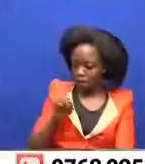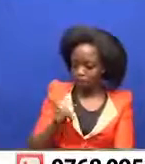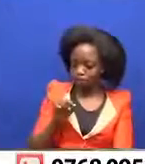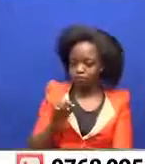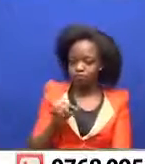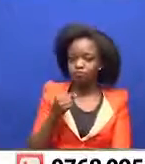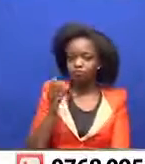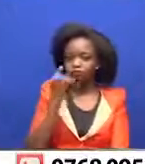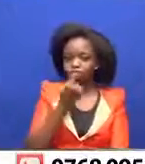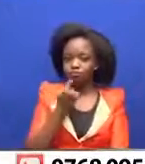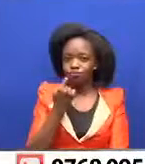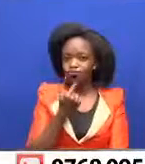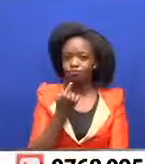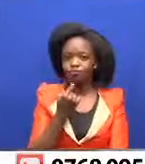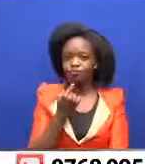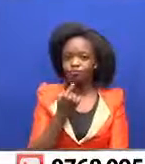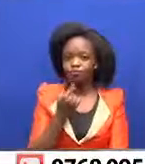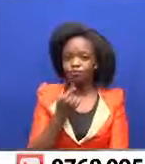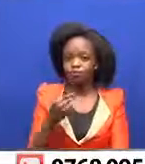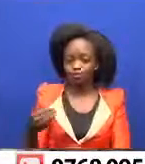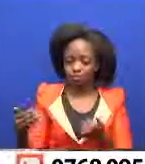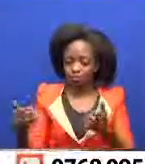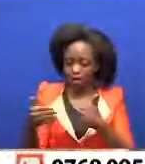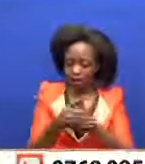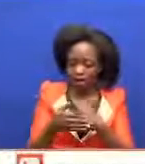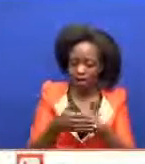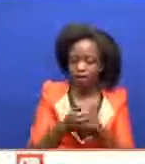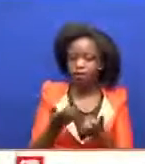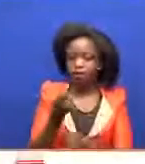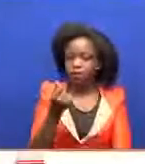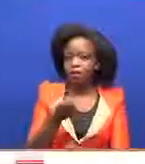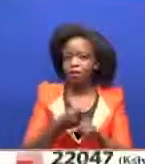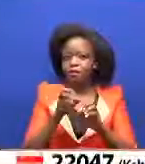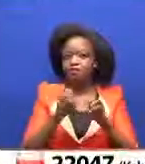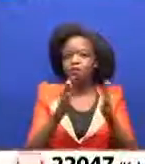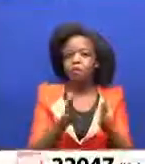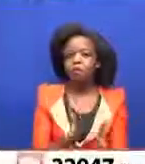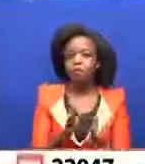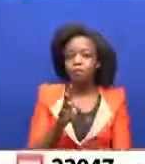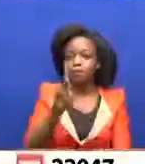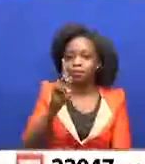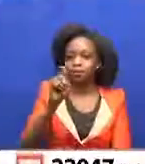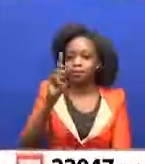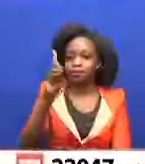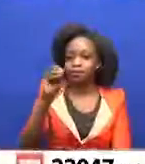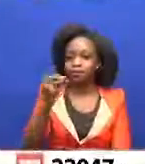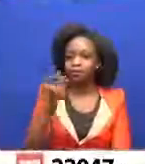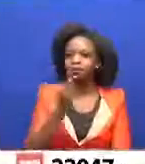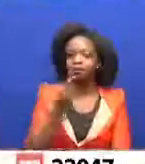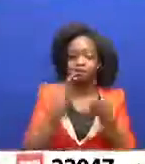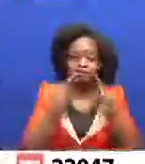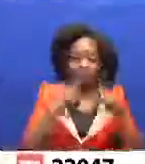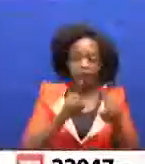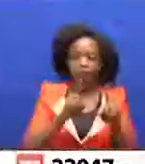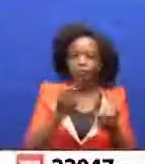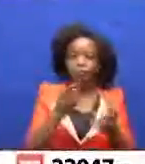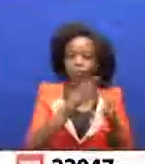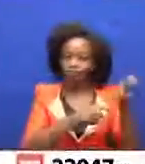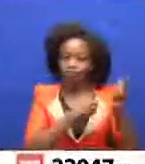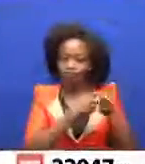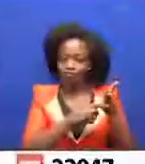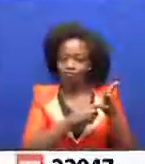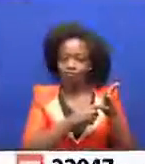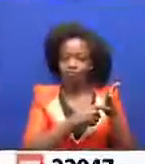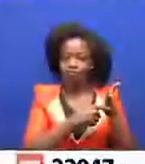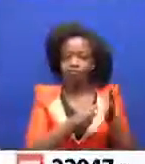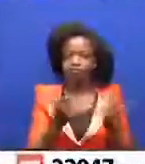wamekuwa wana vicha kutoka kwa wakulima. Farmers observed that KTDA declared some dividends this year, a rare phenomenon